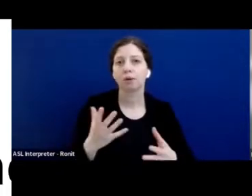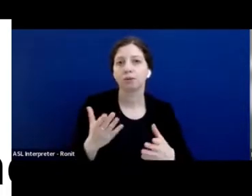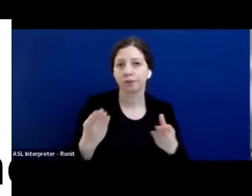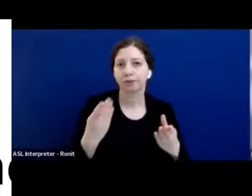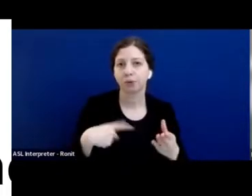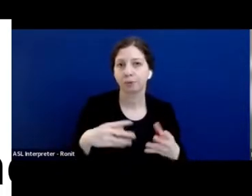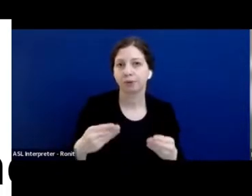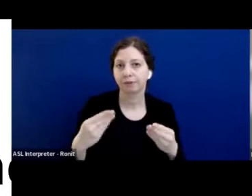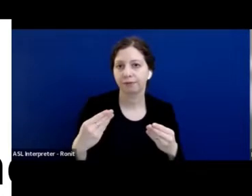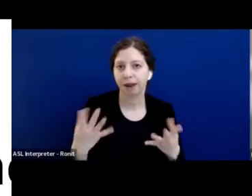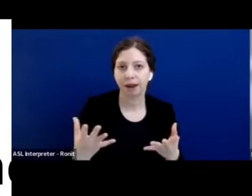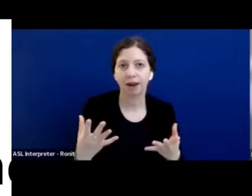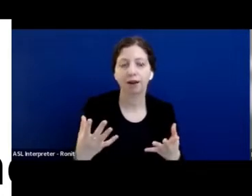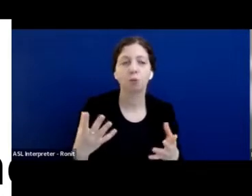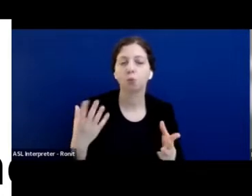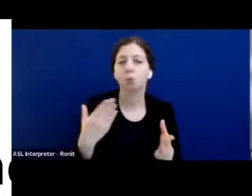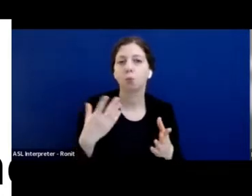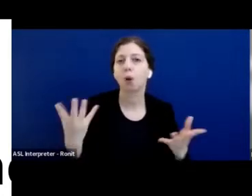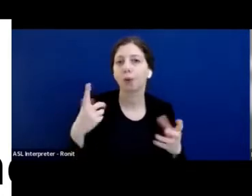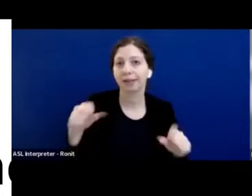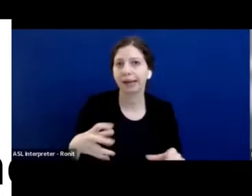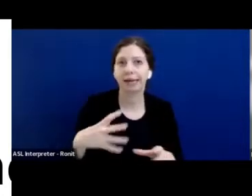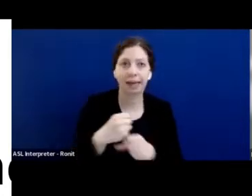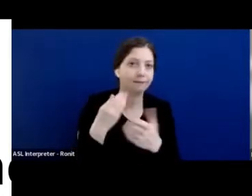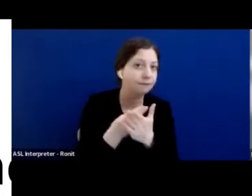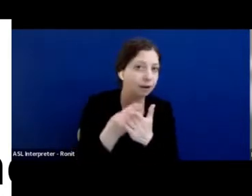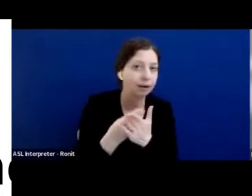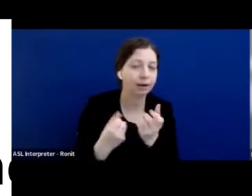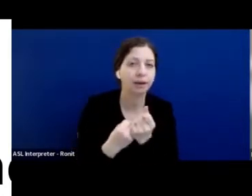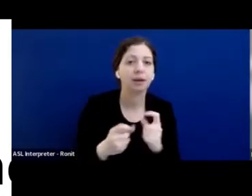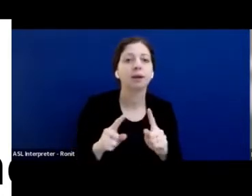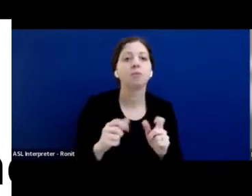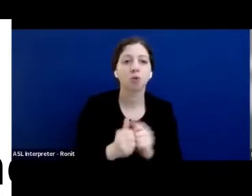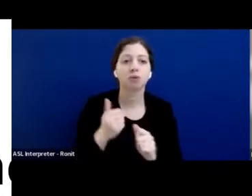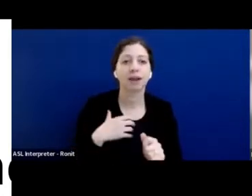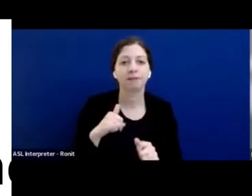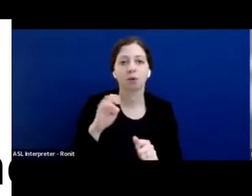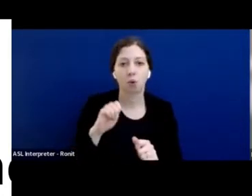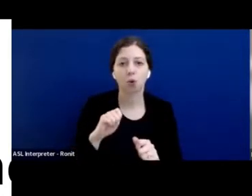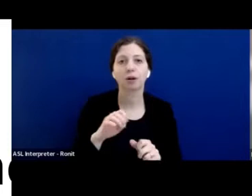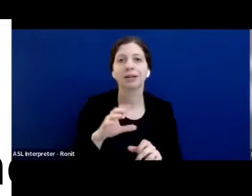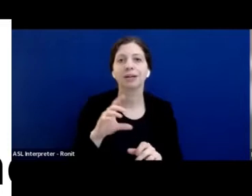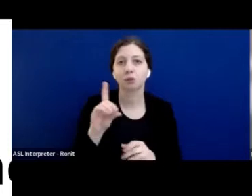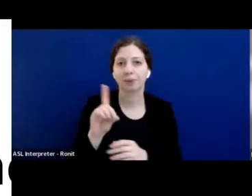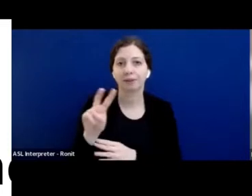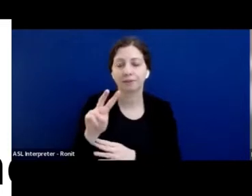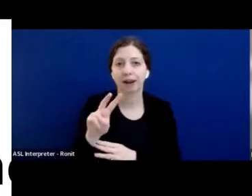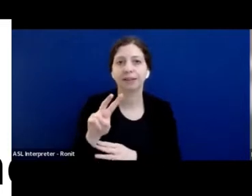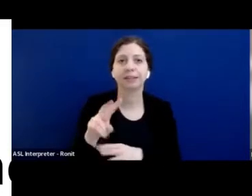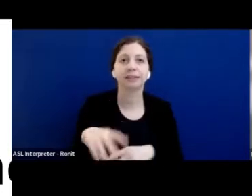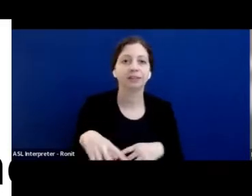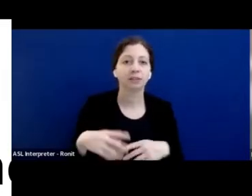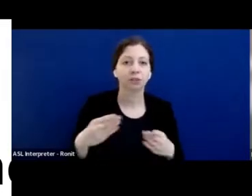are things we can get funded. But most have core domestic violence services, which includes 24-hour